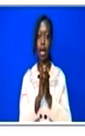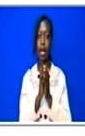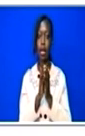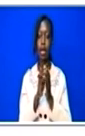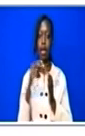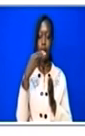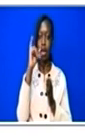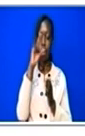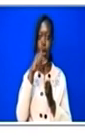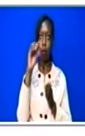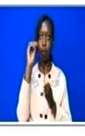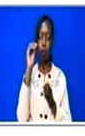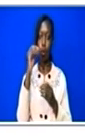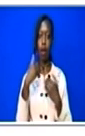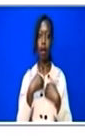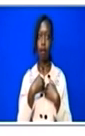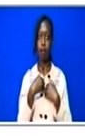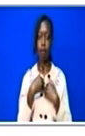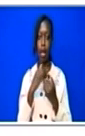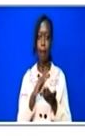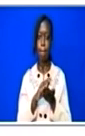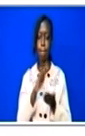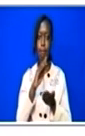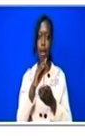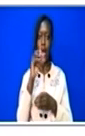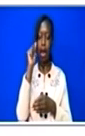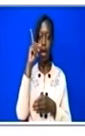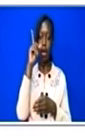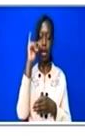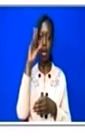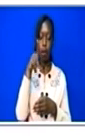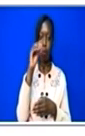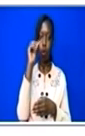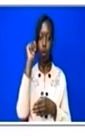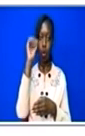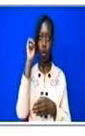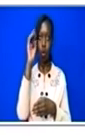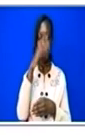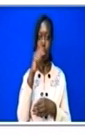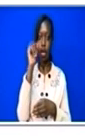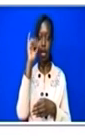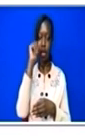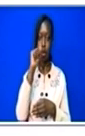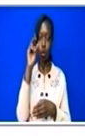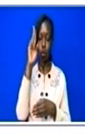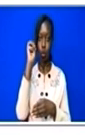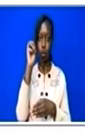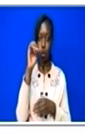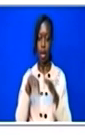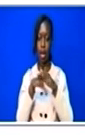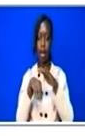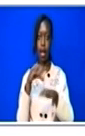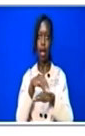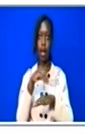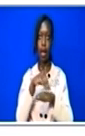thick adipose tissue under the skin to enable them remain buoyant in water. So the